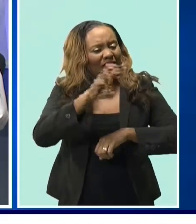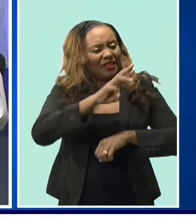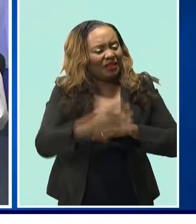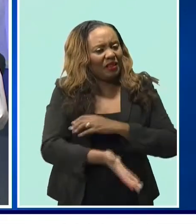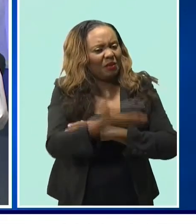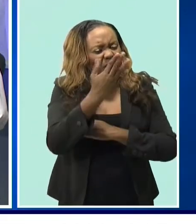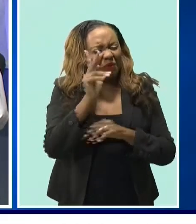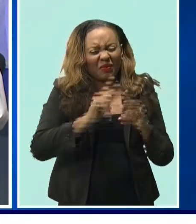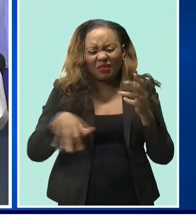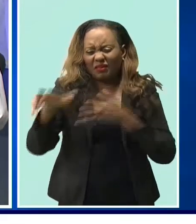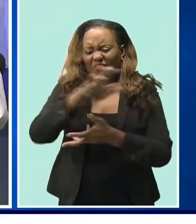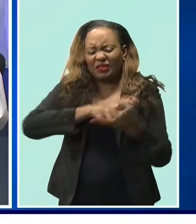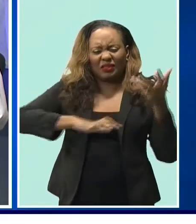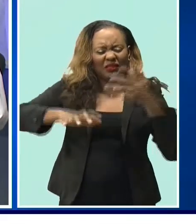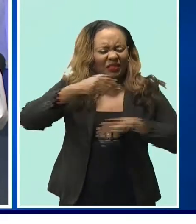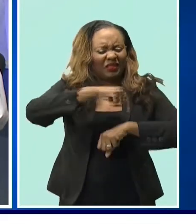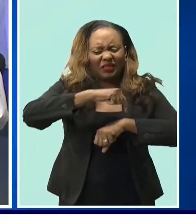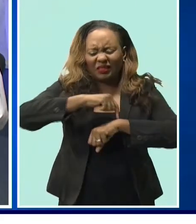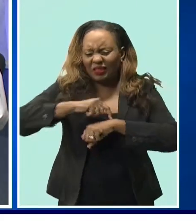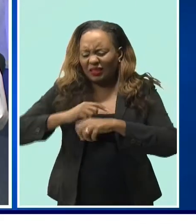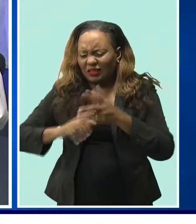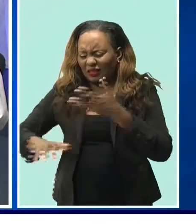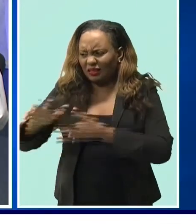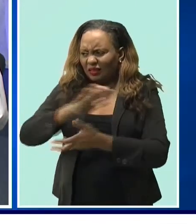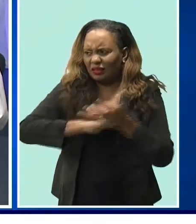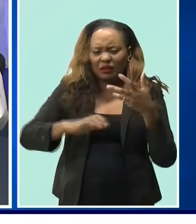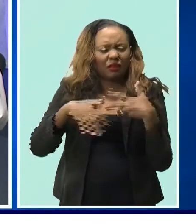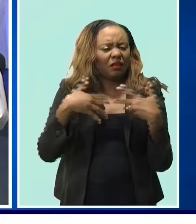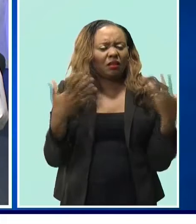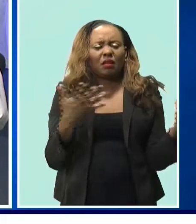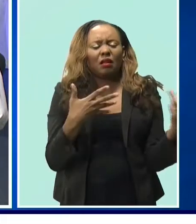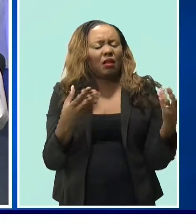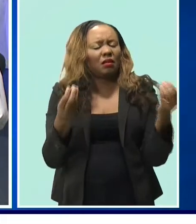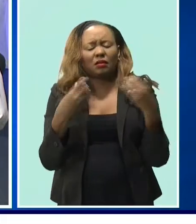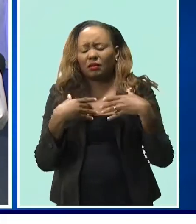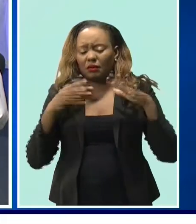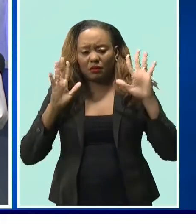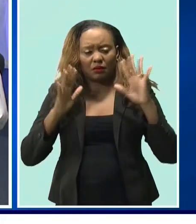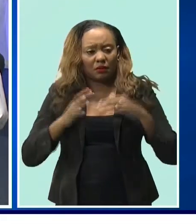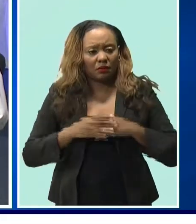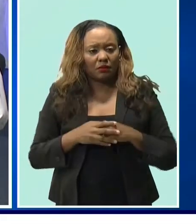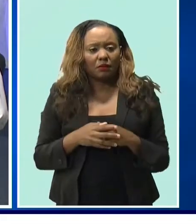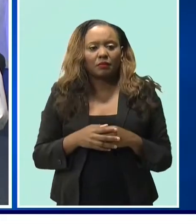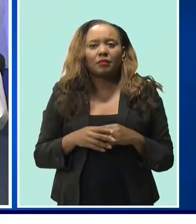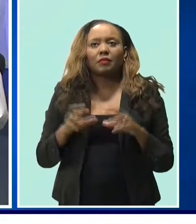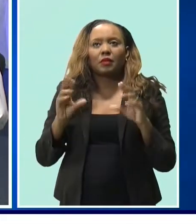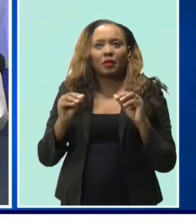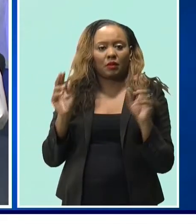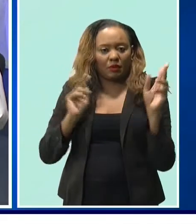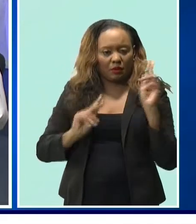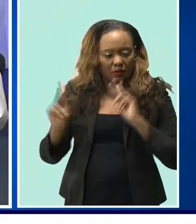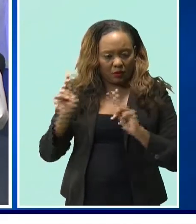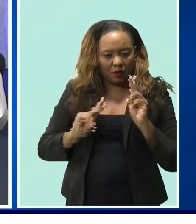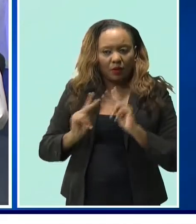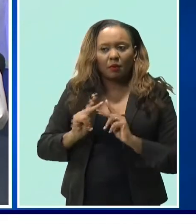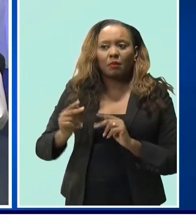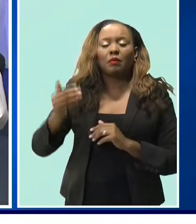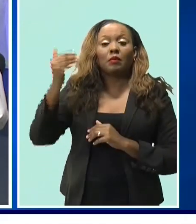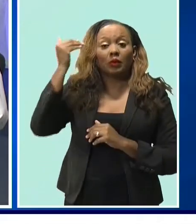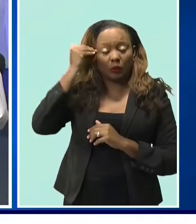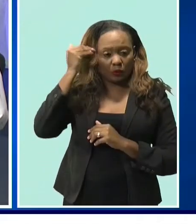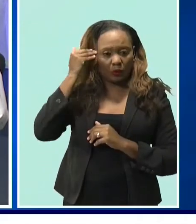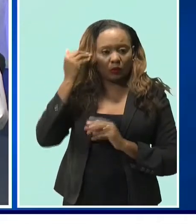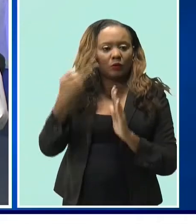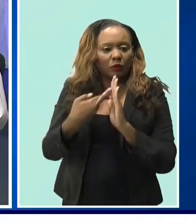bit confusing? People aren't getting it? Is there something more that needs to be said or done? No, people know what they're supposed to